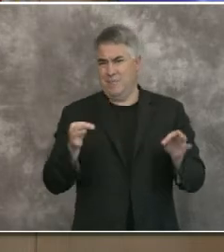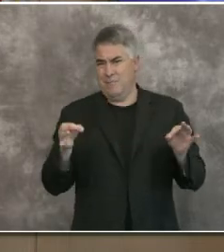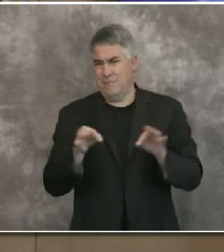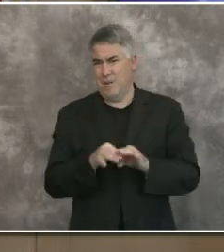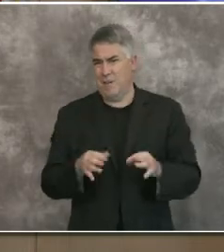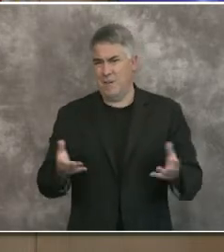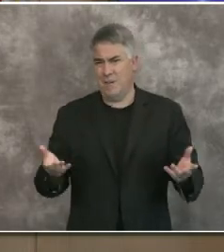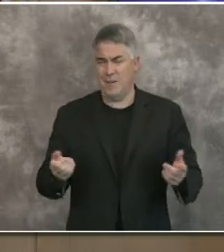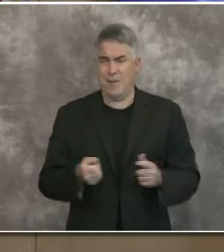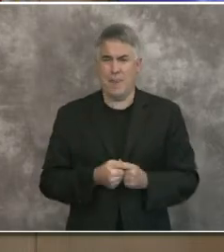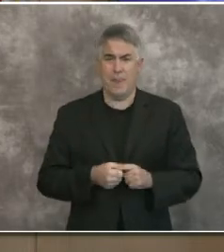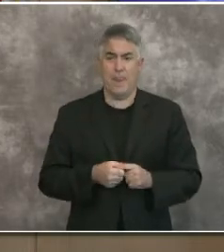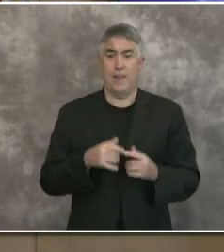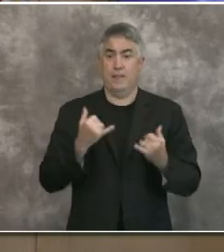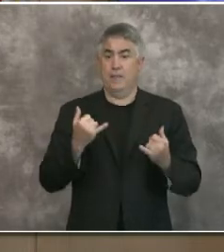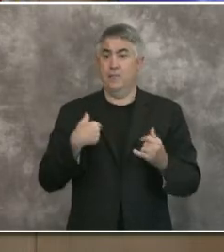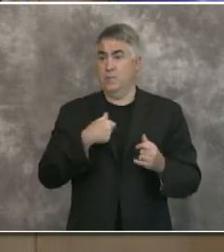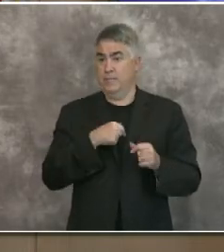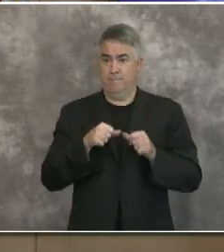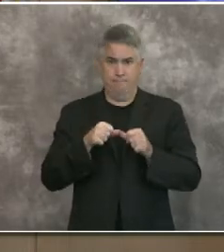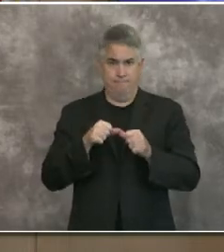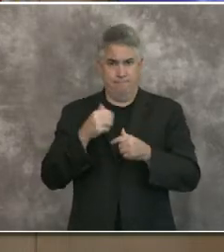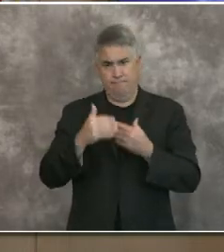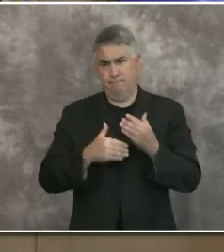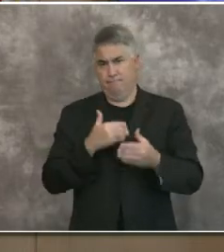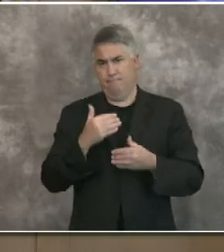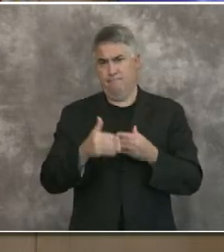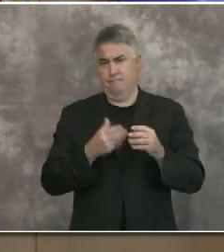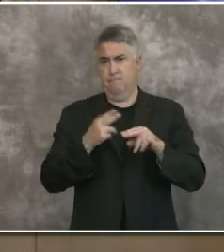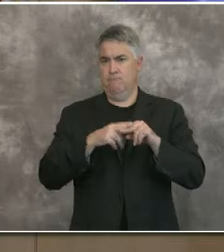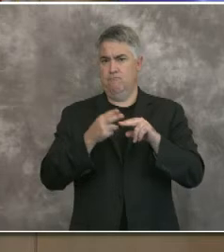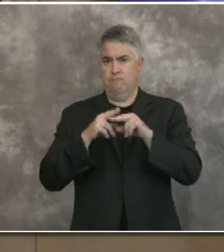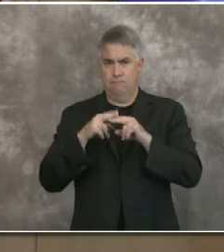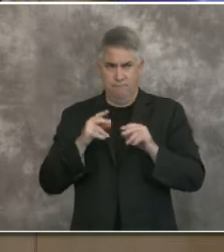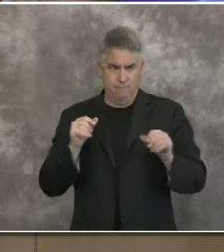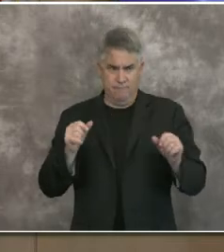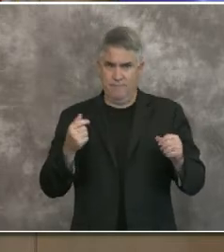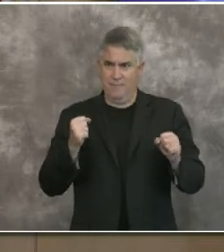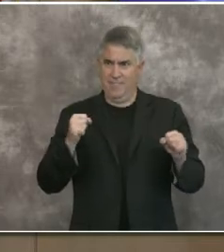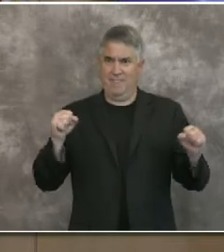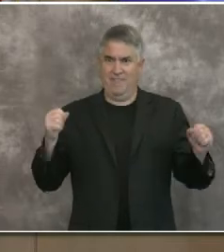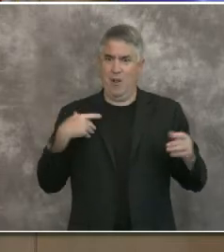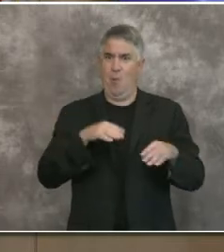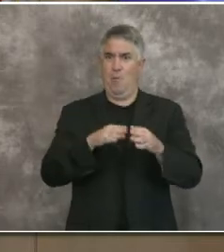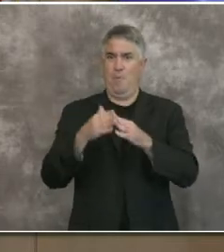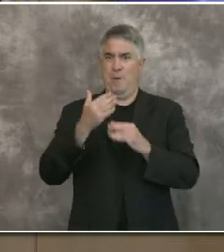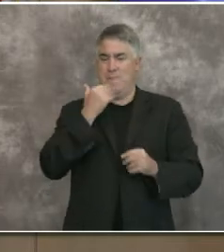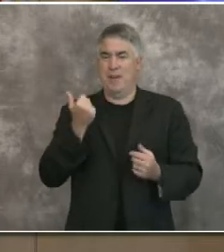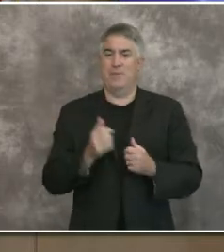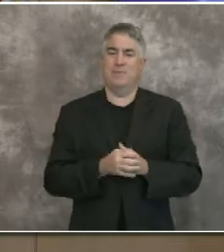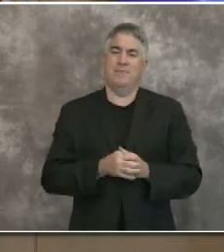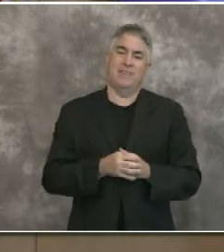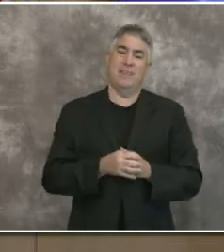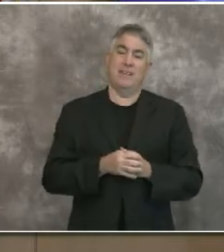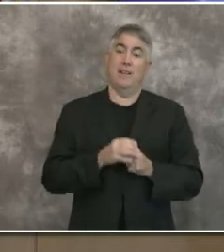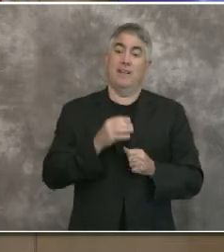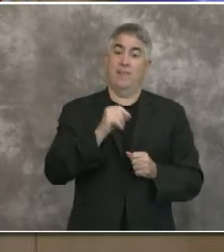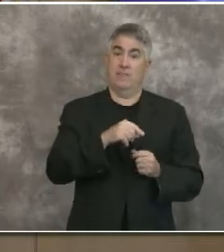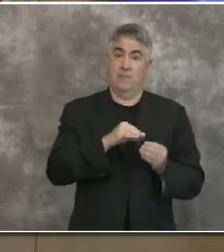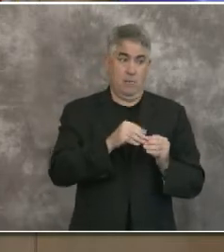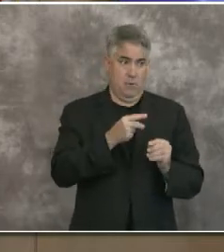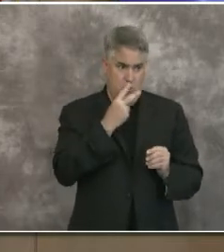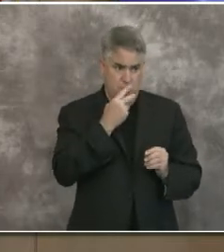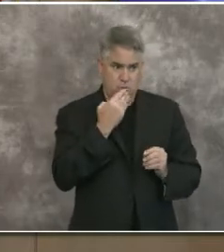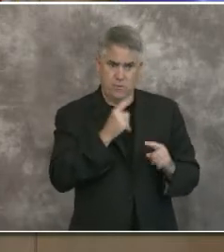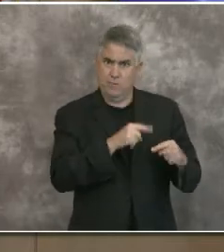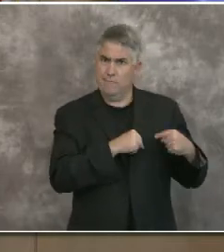We want to continue our forward progress. We have done really well as a region. The numbers have been reflective of our efforts and the intentional